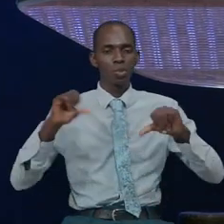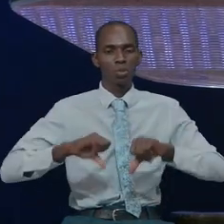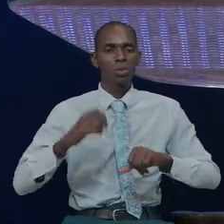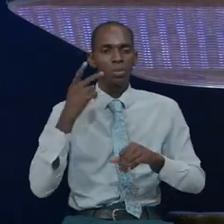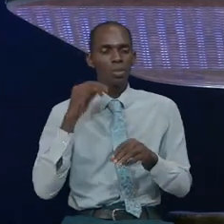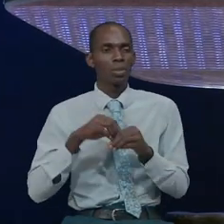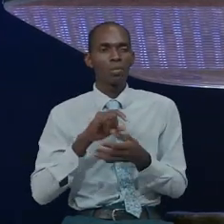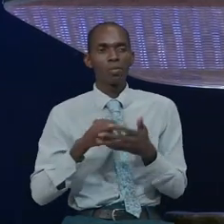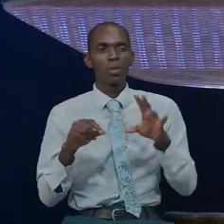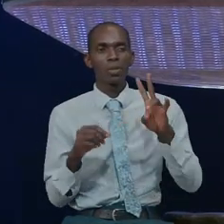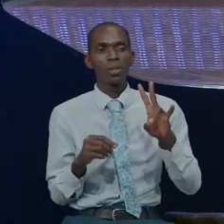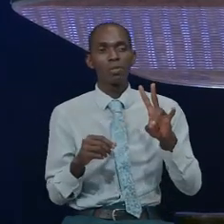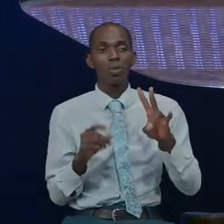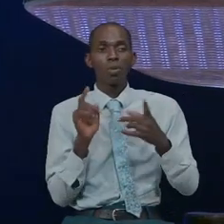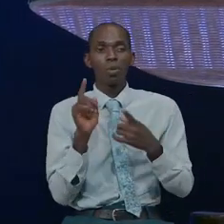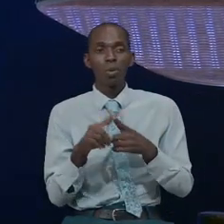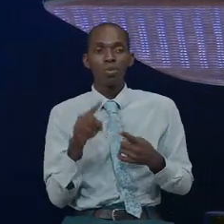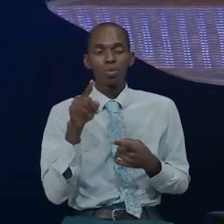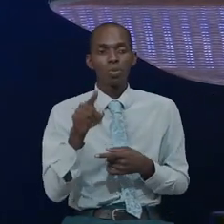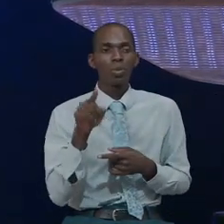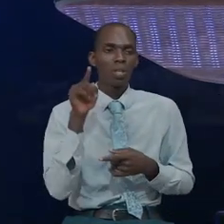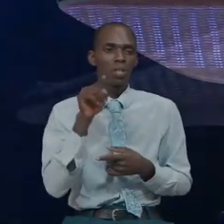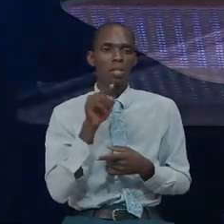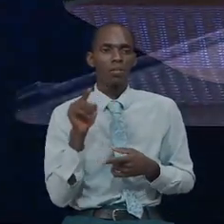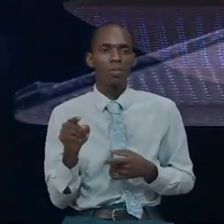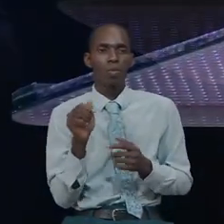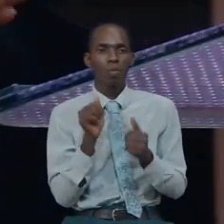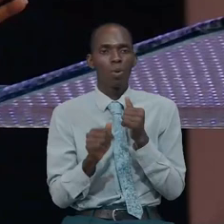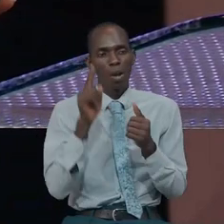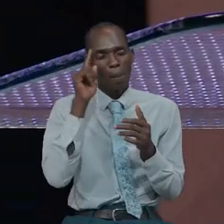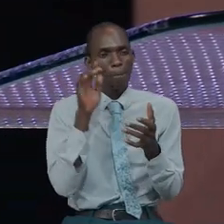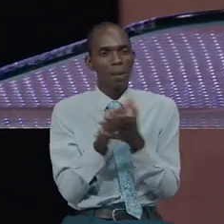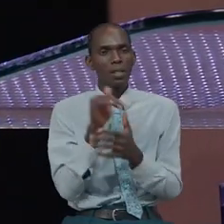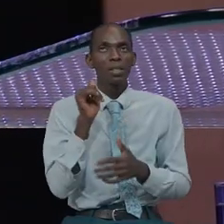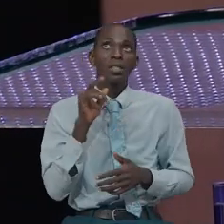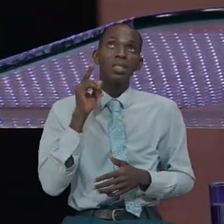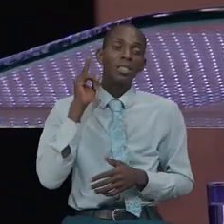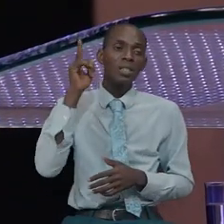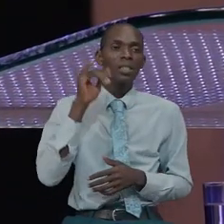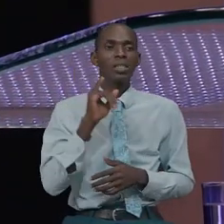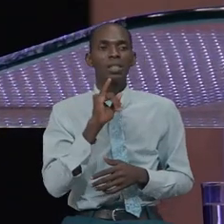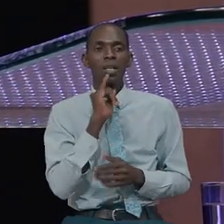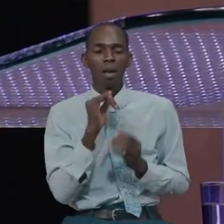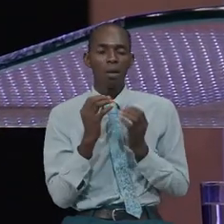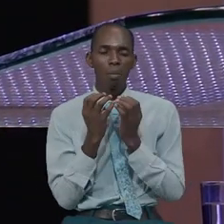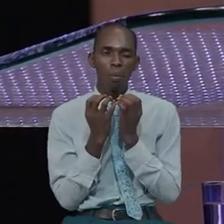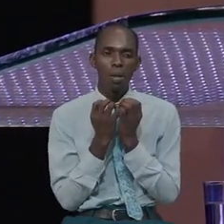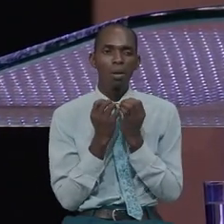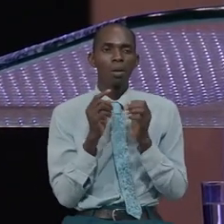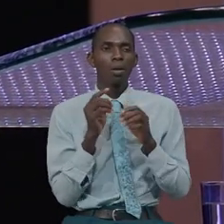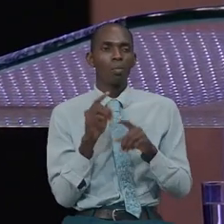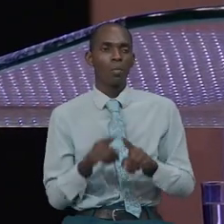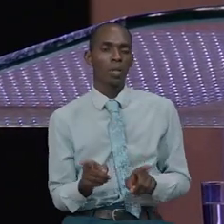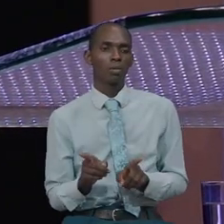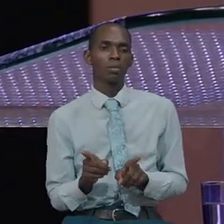verse 7, it says, unto you therefore which believe, he is precious.